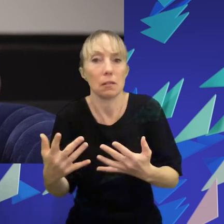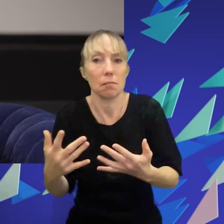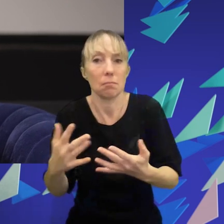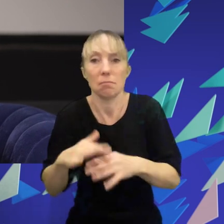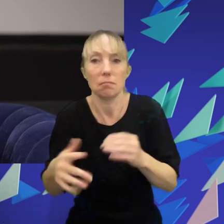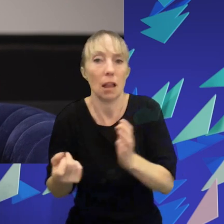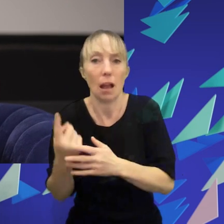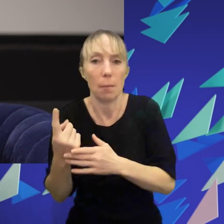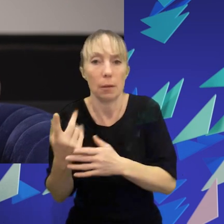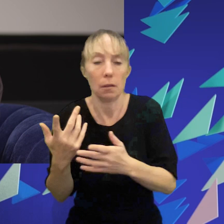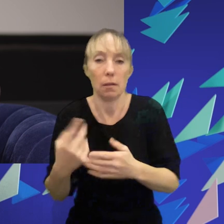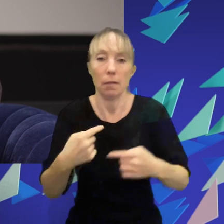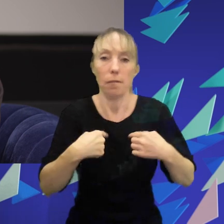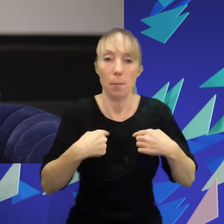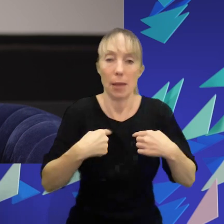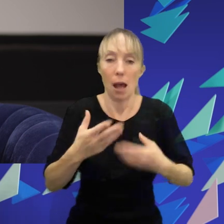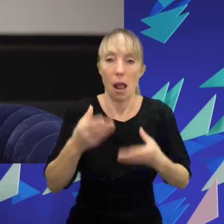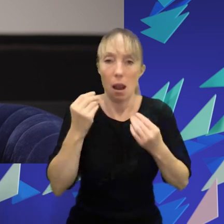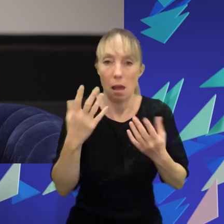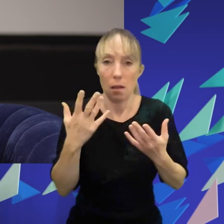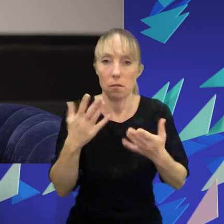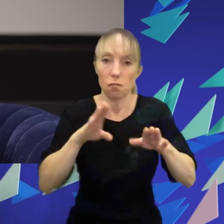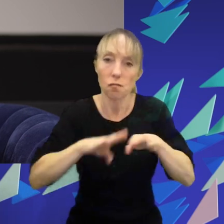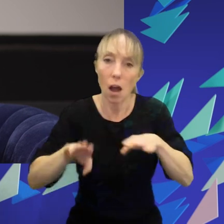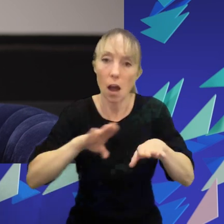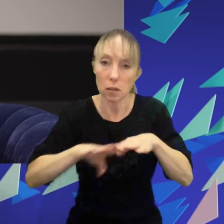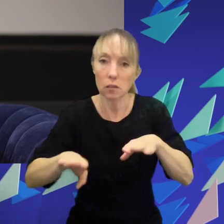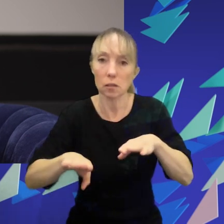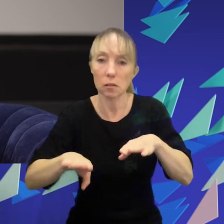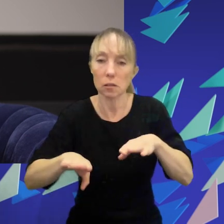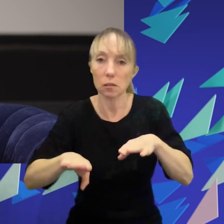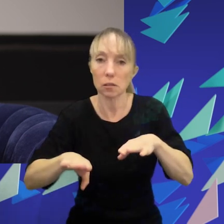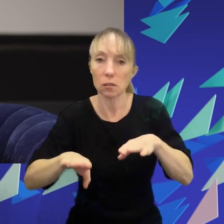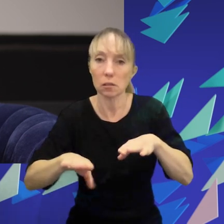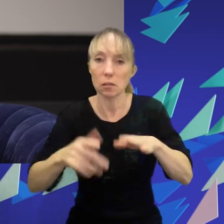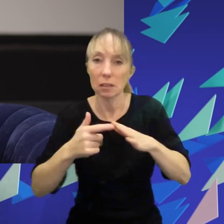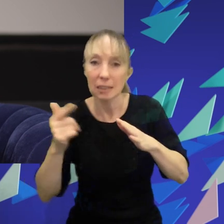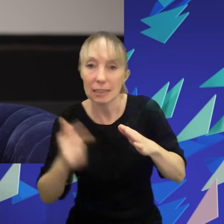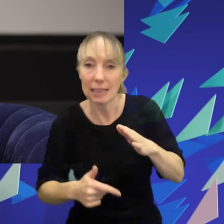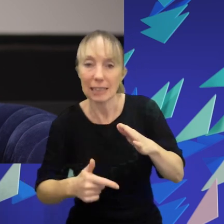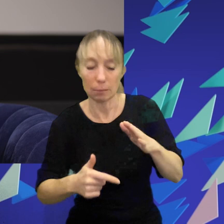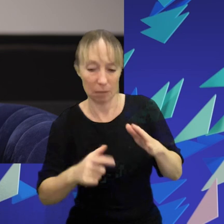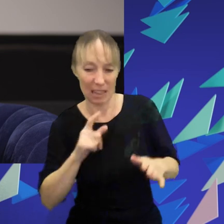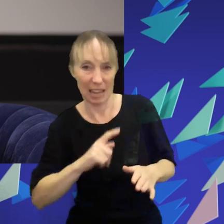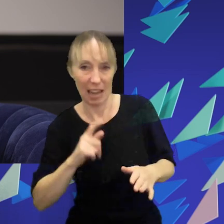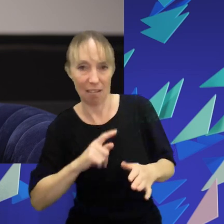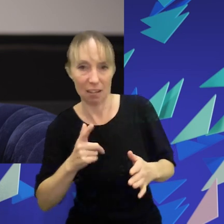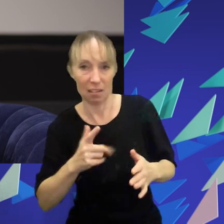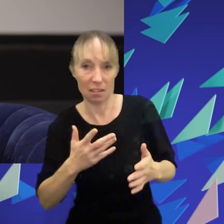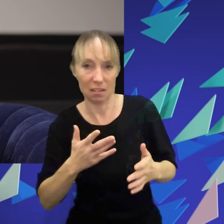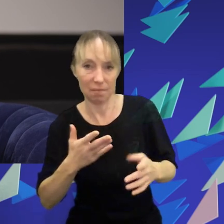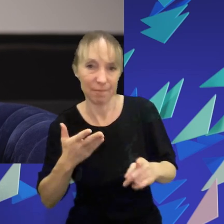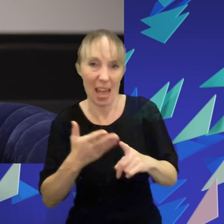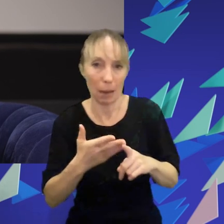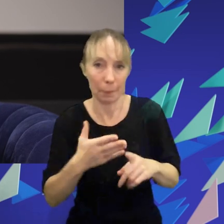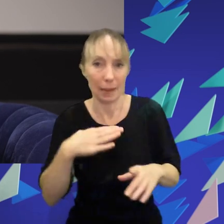doesn't happen. So for me, what I have learned is to rehearse, to go deep in what these characters, you know,